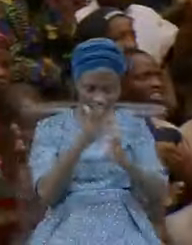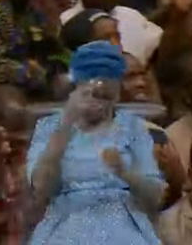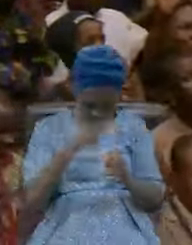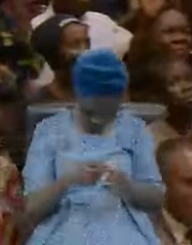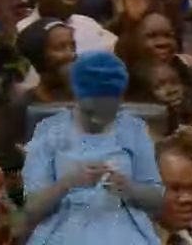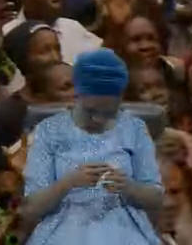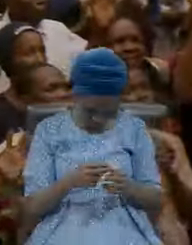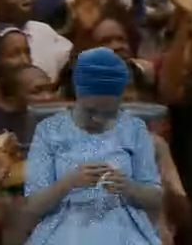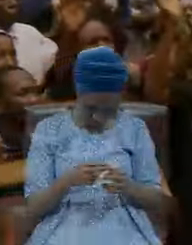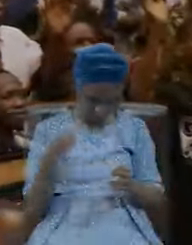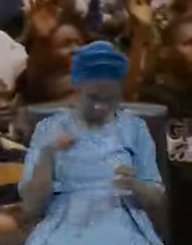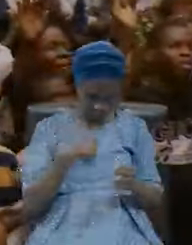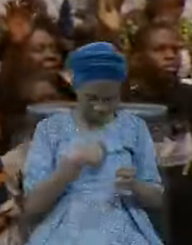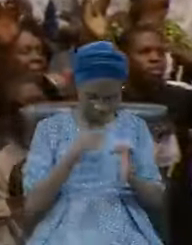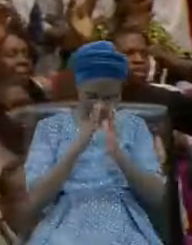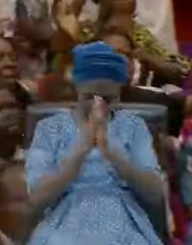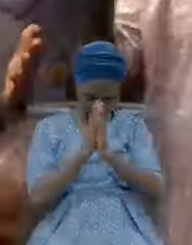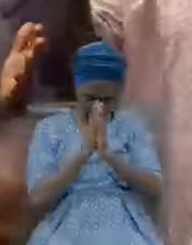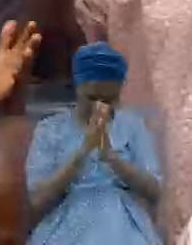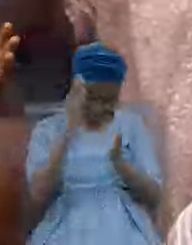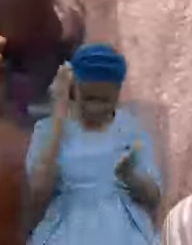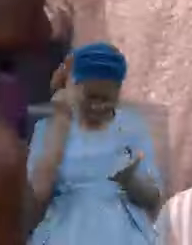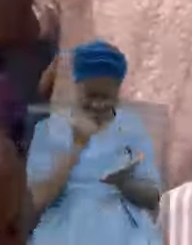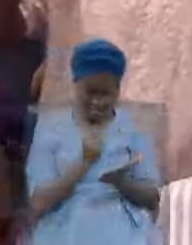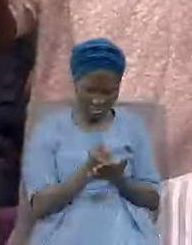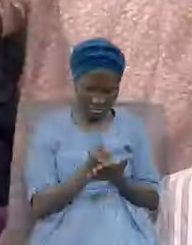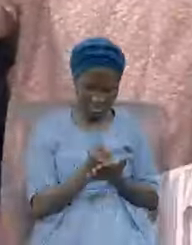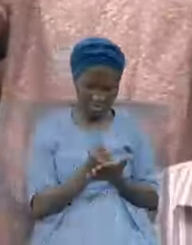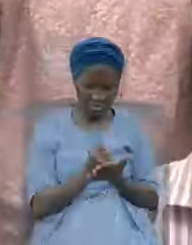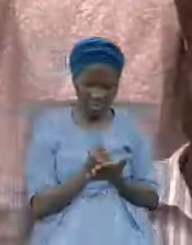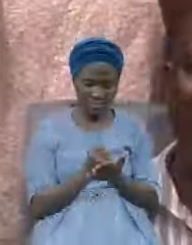Jesus' name we pray.